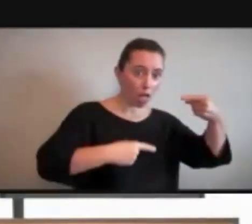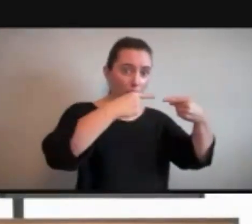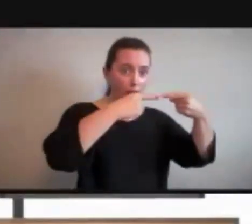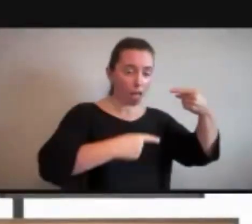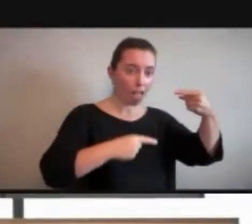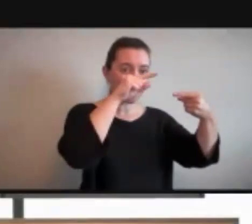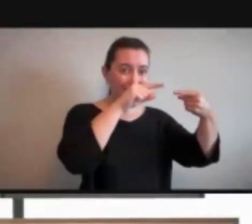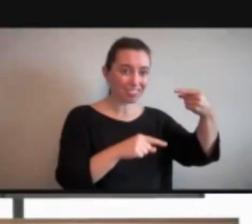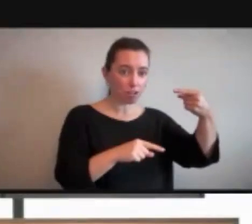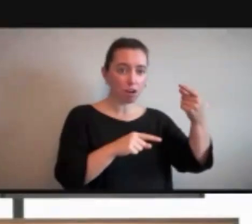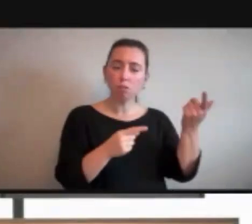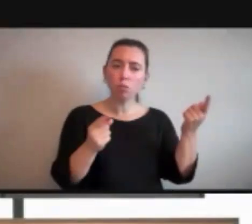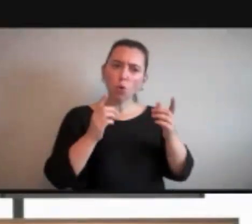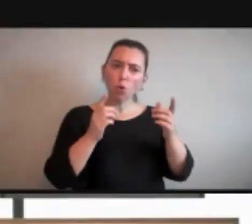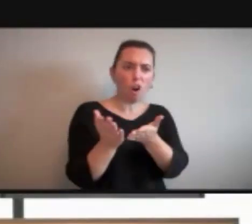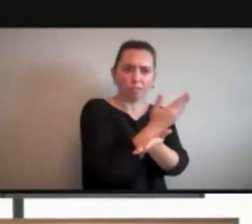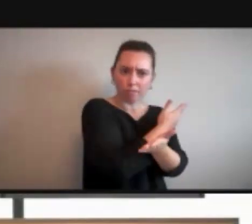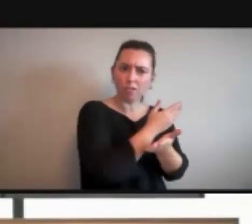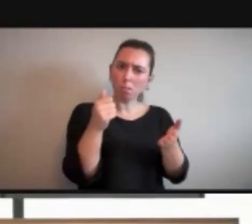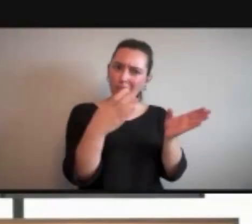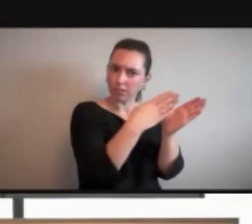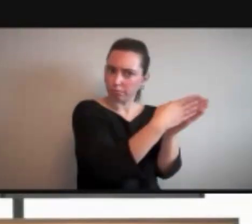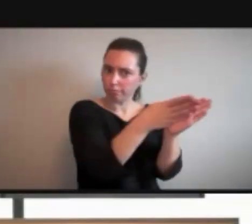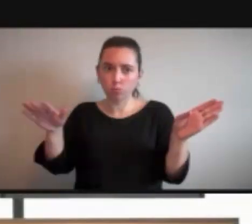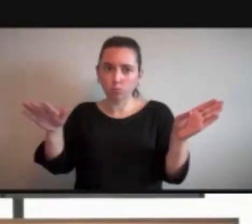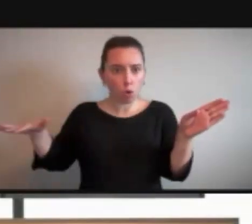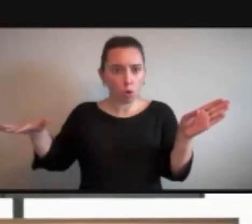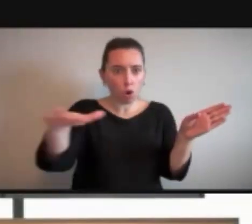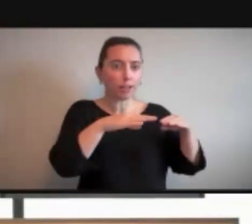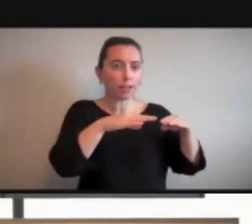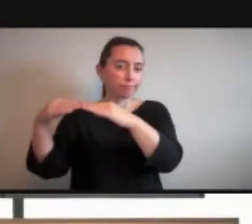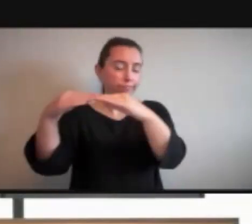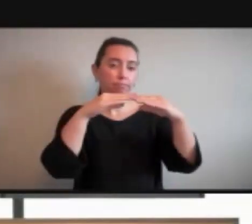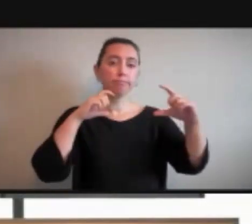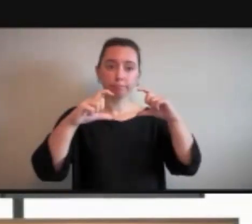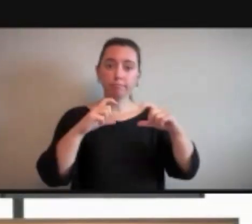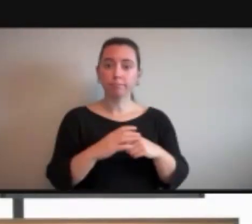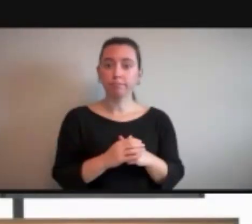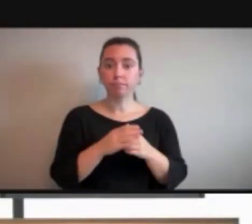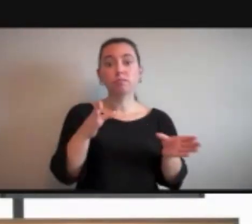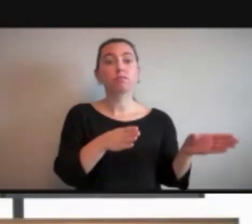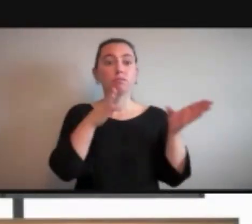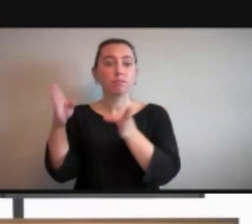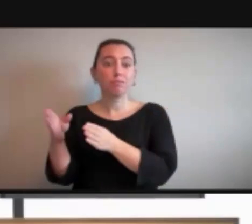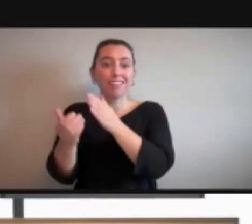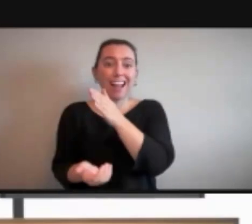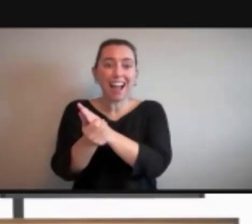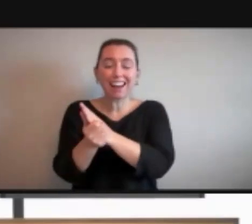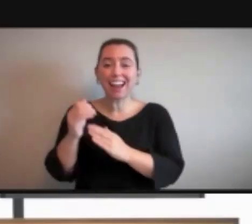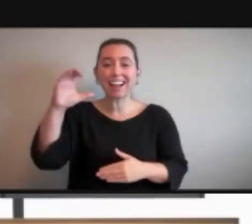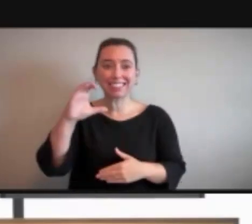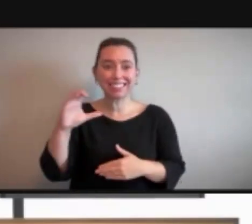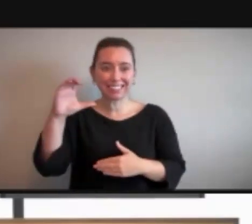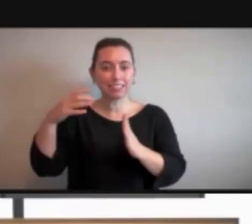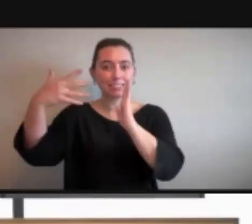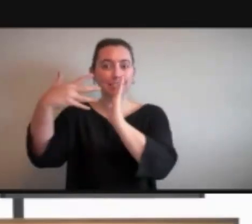not effective. The other limitation is in Annex C when it comes about the description of testing. The testing